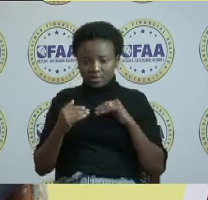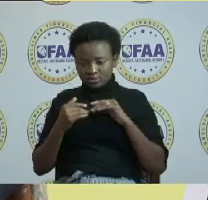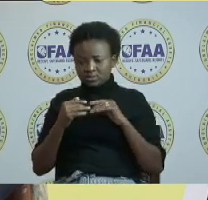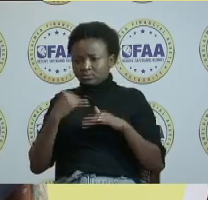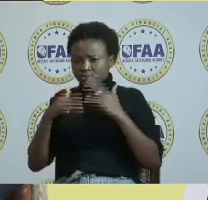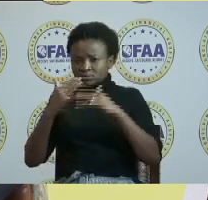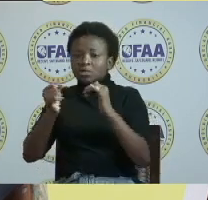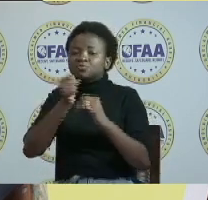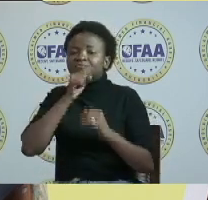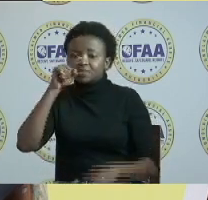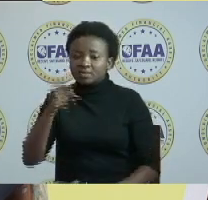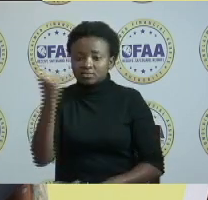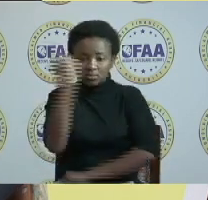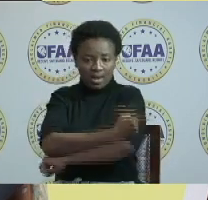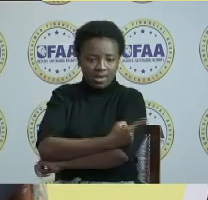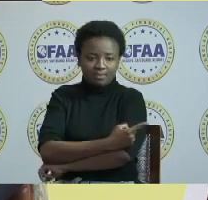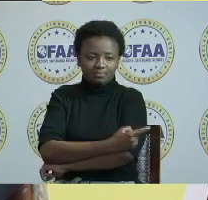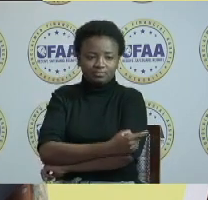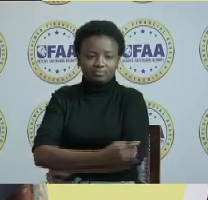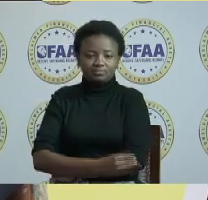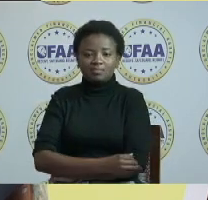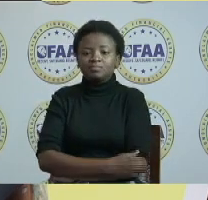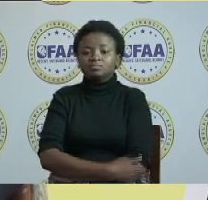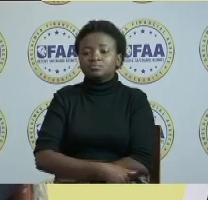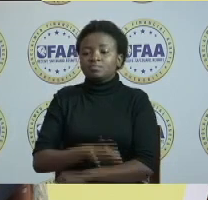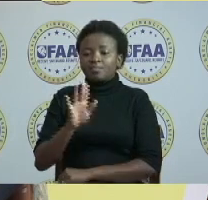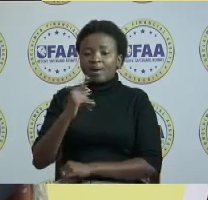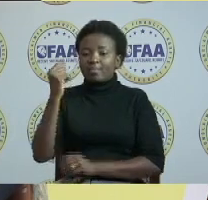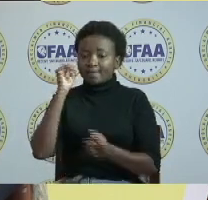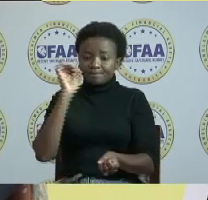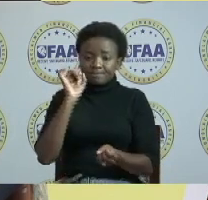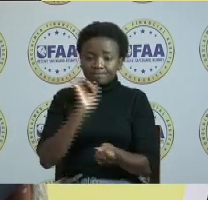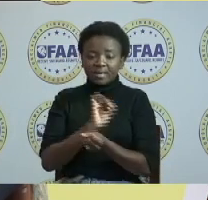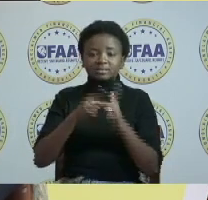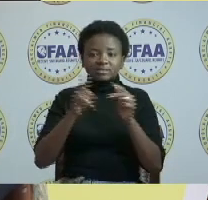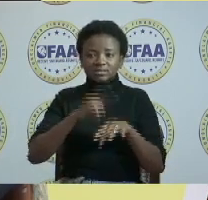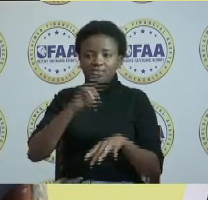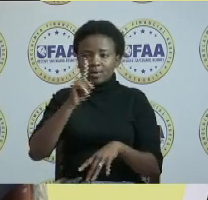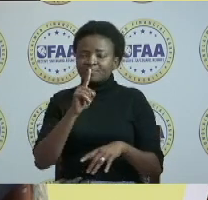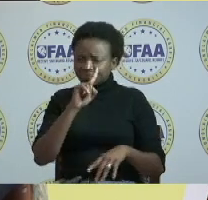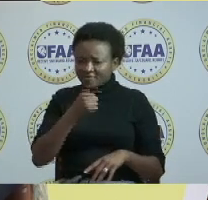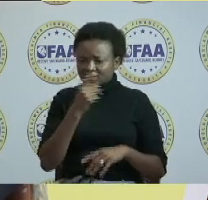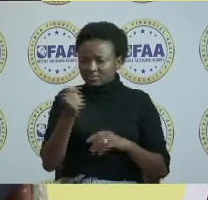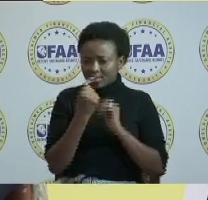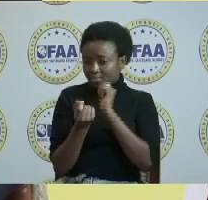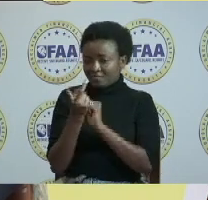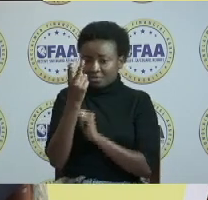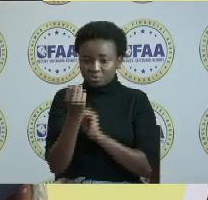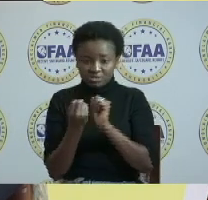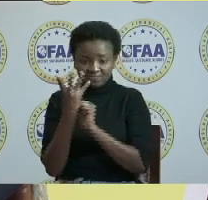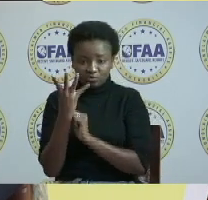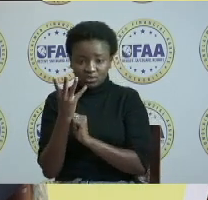to 50,000 shillings per day. And these penalties are effective from 1st of November 2014. So if you're an